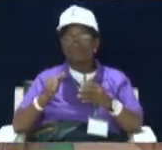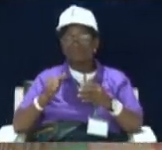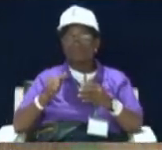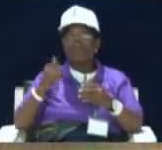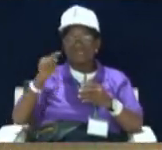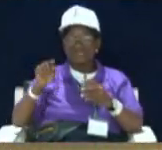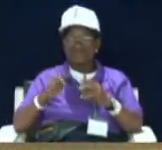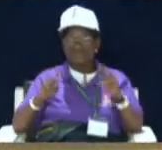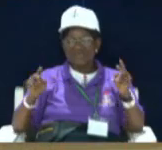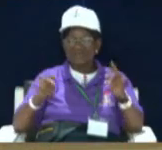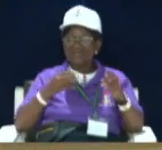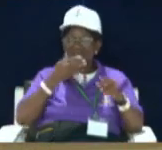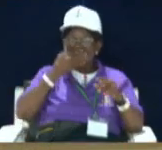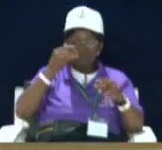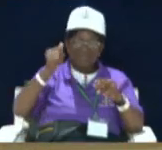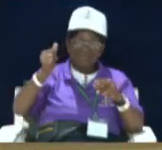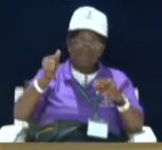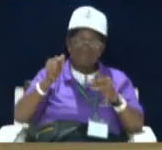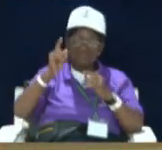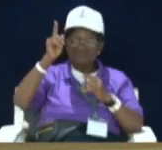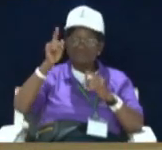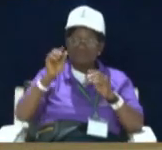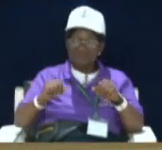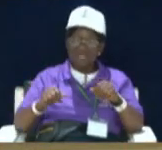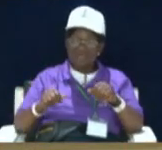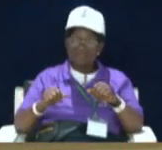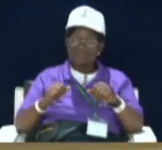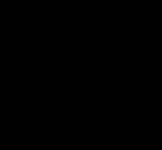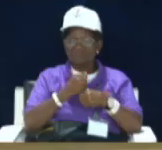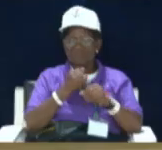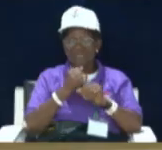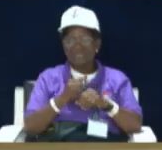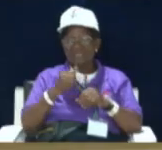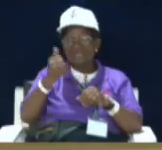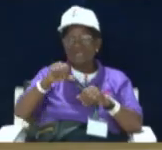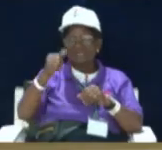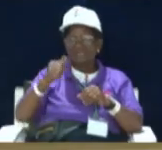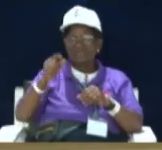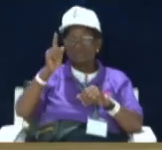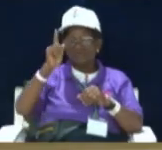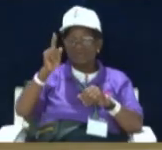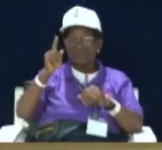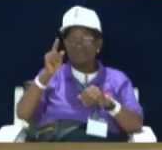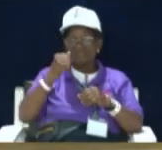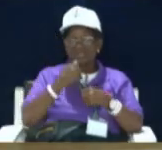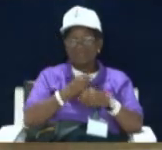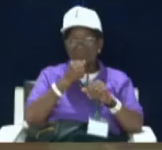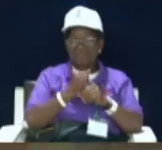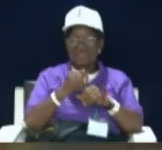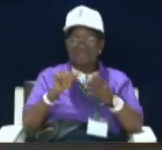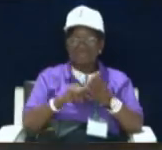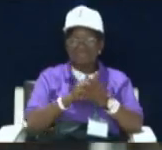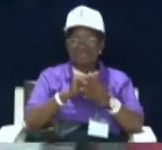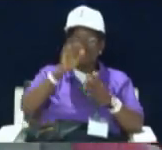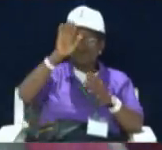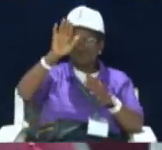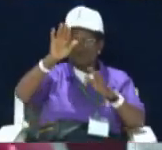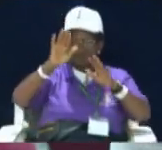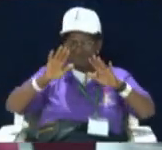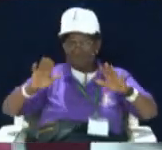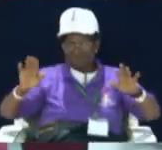The very best you can make anyone, make this your children.